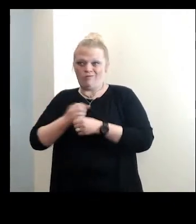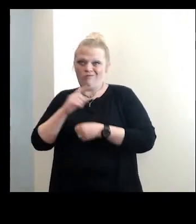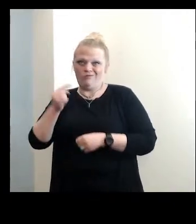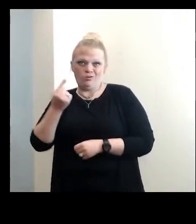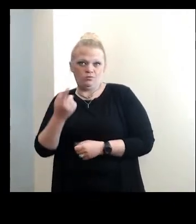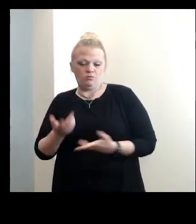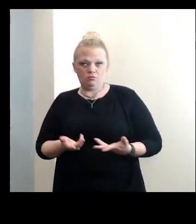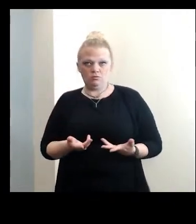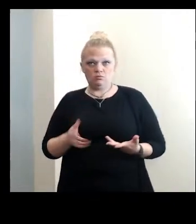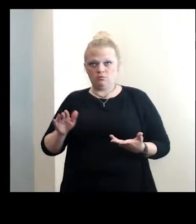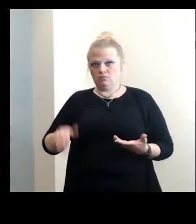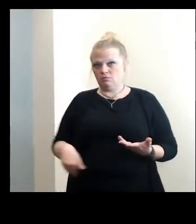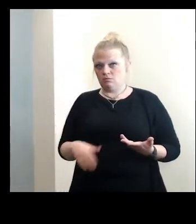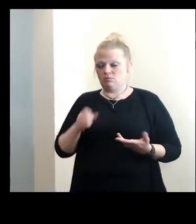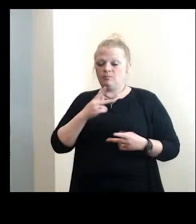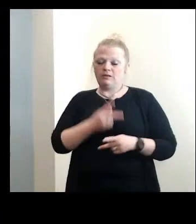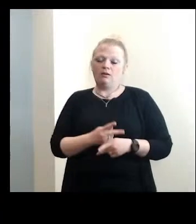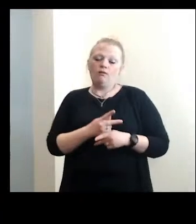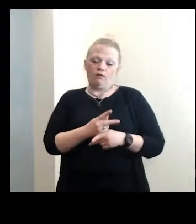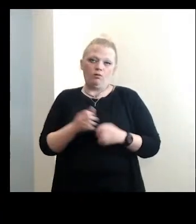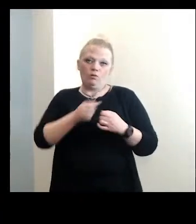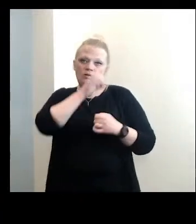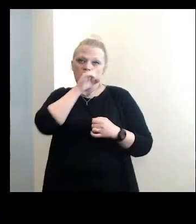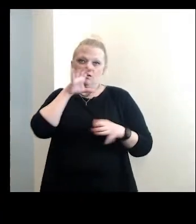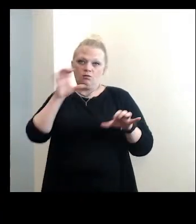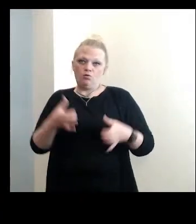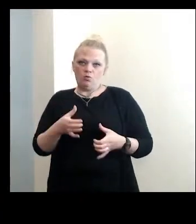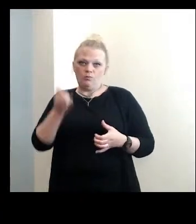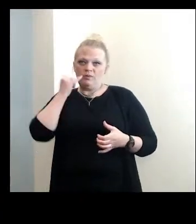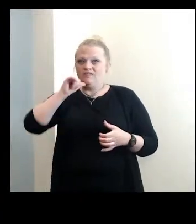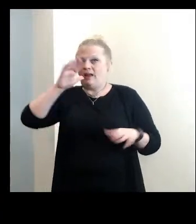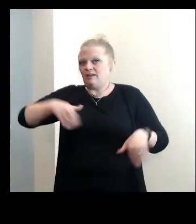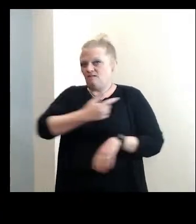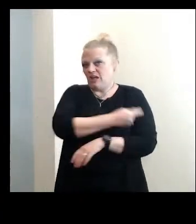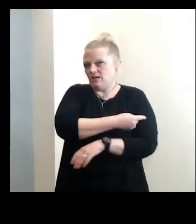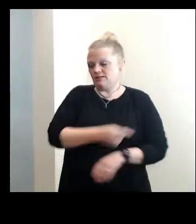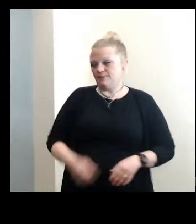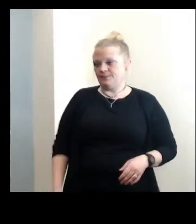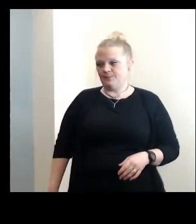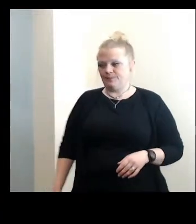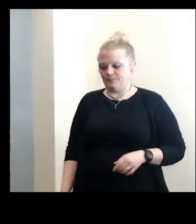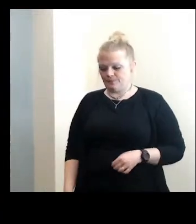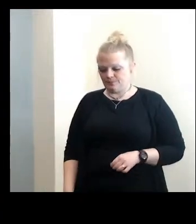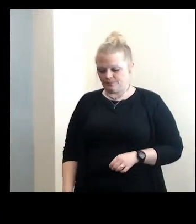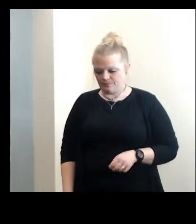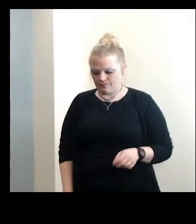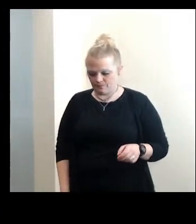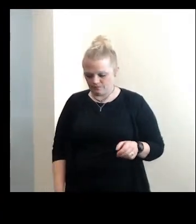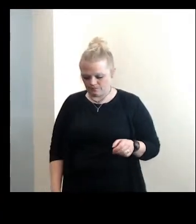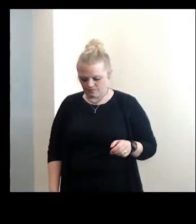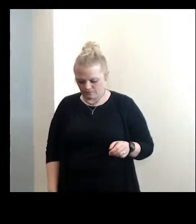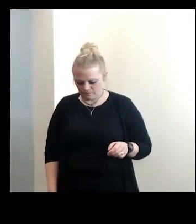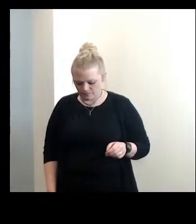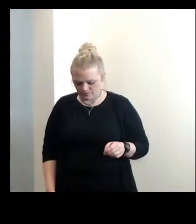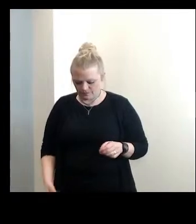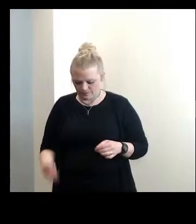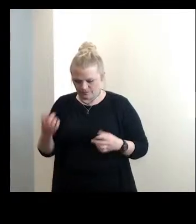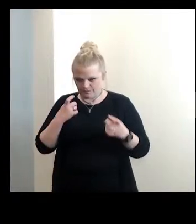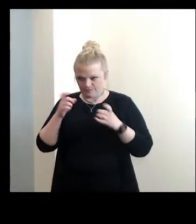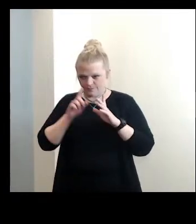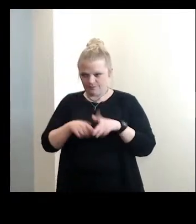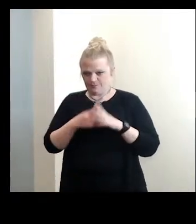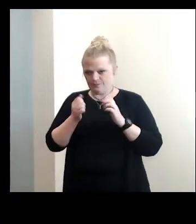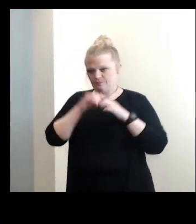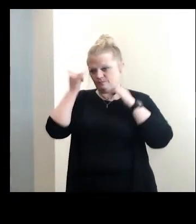shot. So please be careful, especially among the senior population if they haven't been vaccinated. We will go to questions, and we'll start out